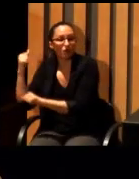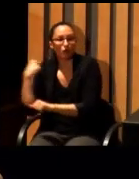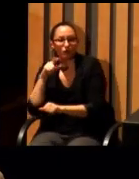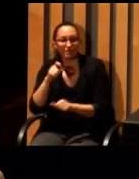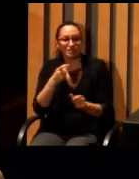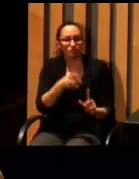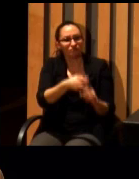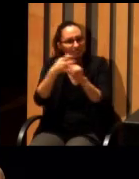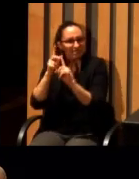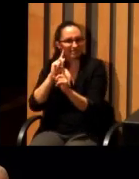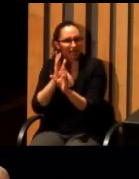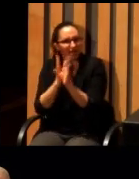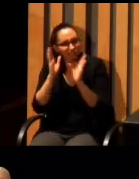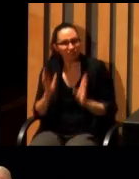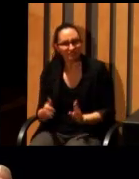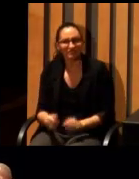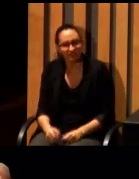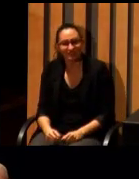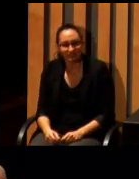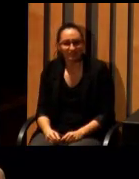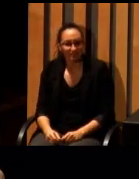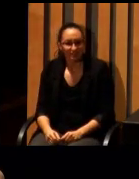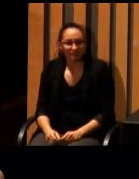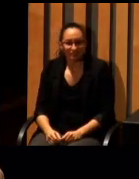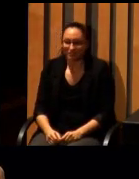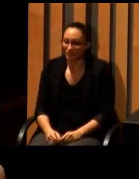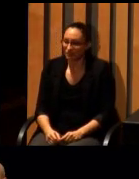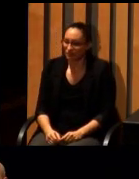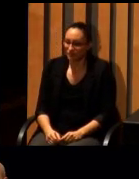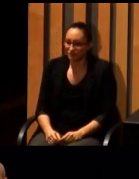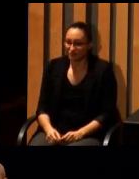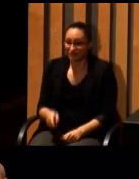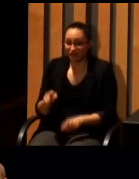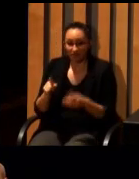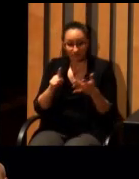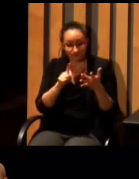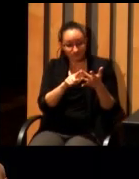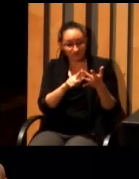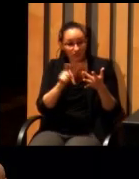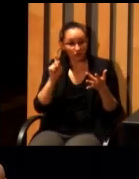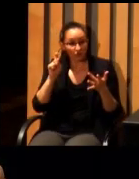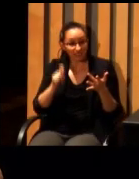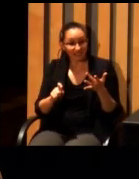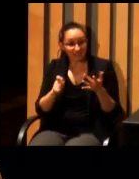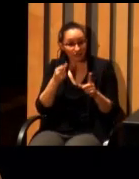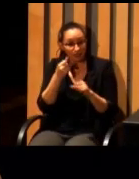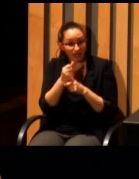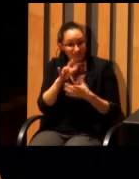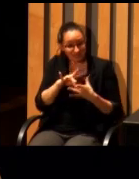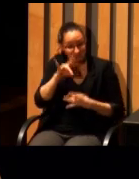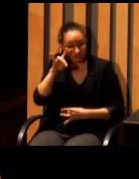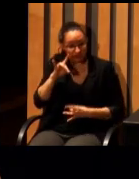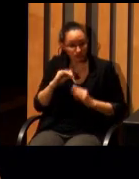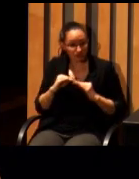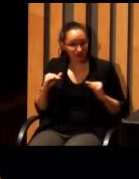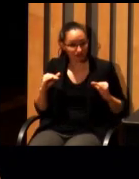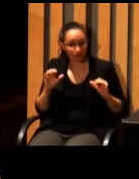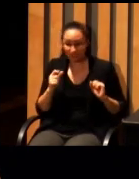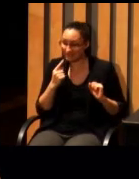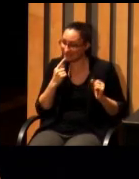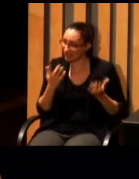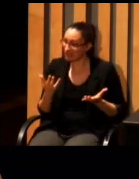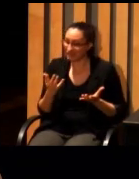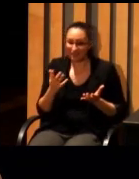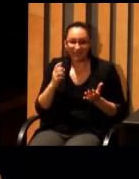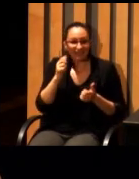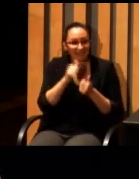here. There is a sense, right, that this also needs to engage the spiritual level. And I think we can say at this institution, we begin each